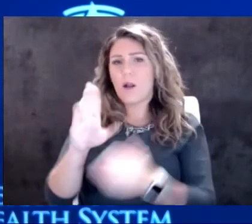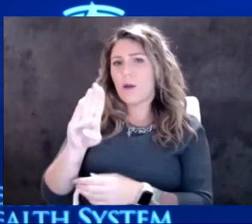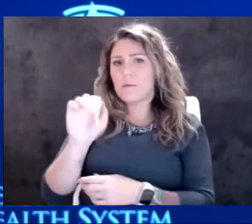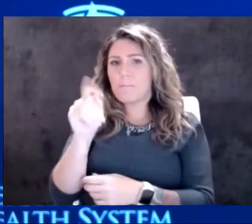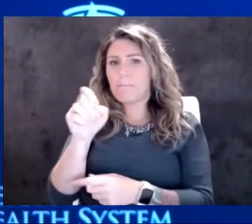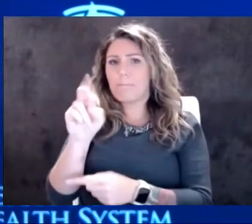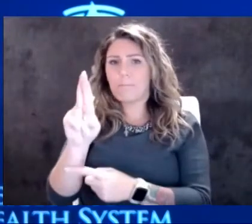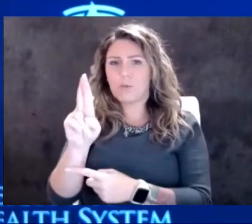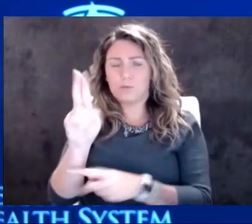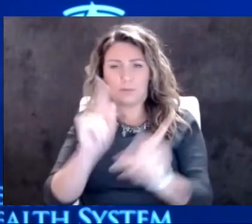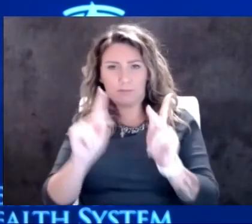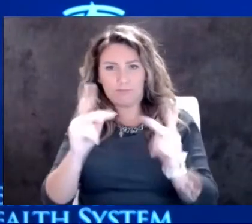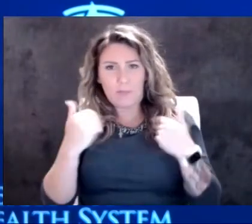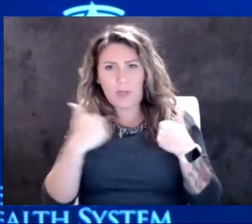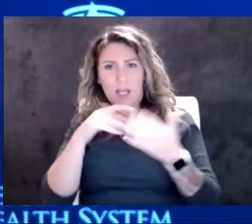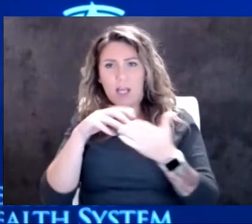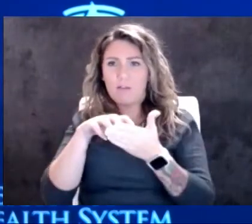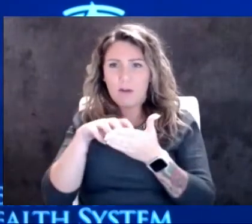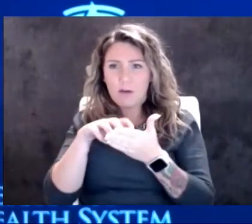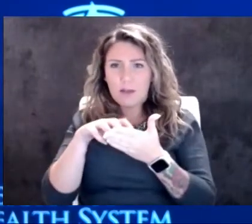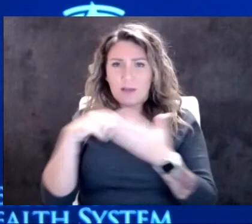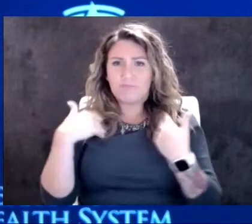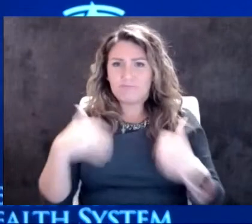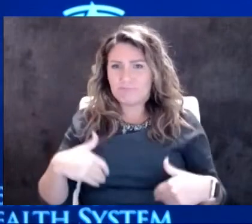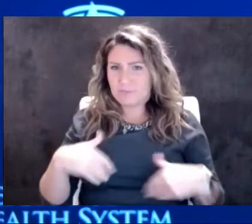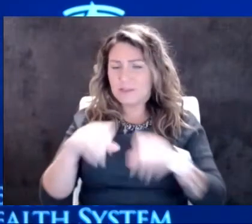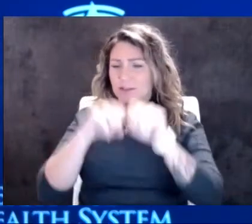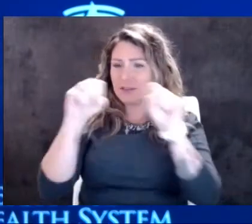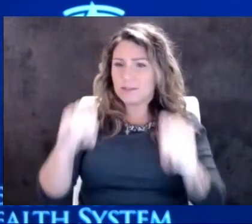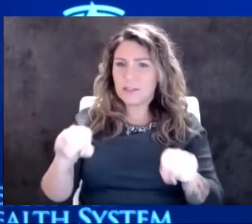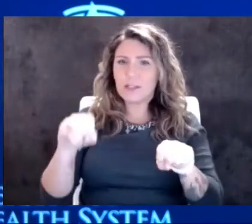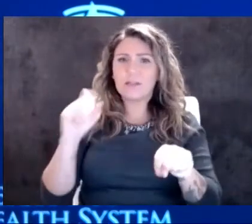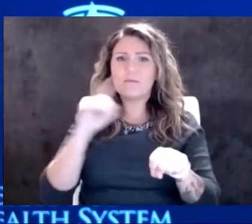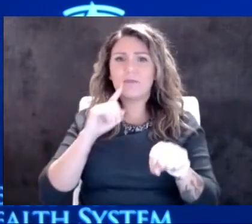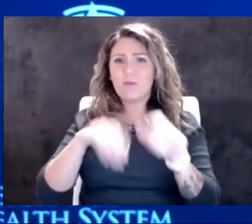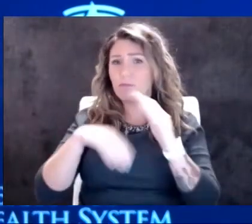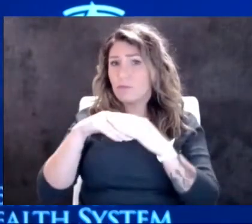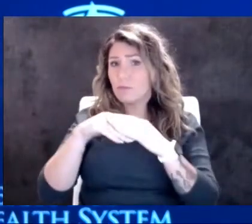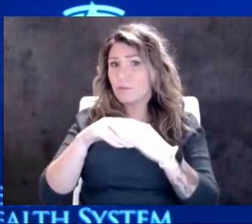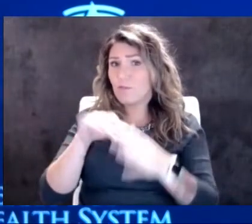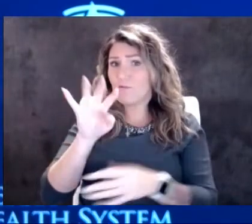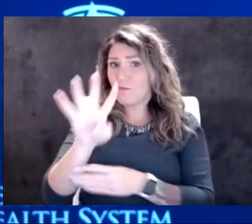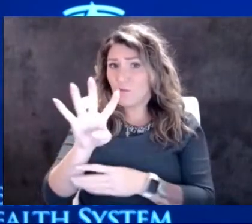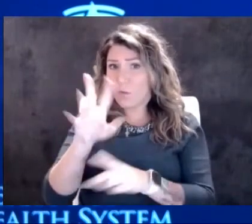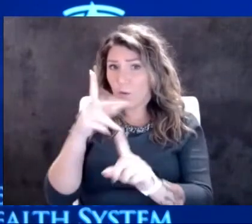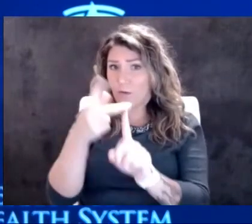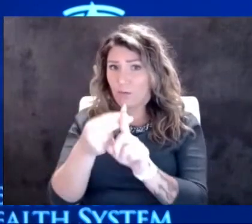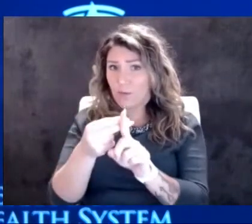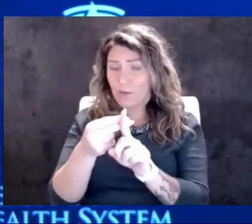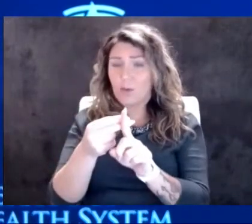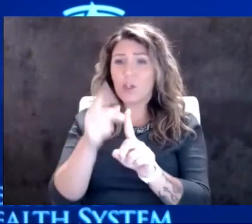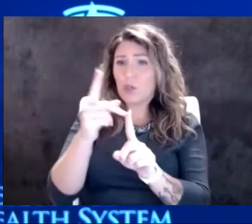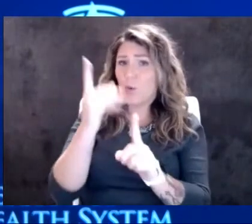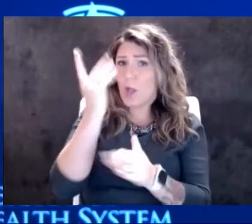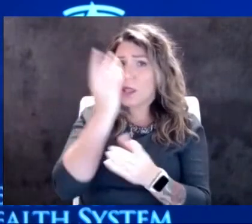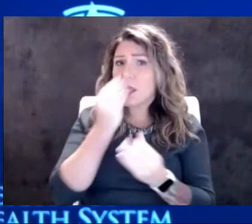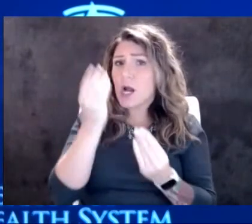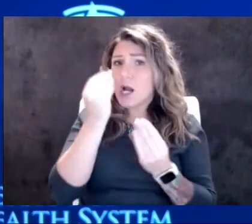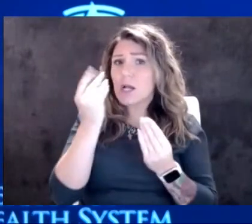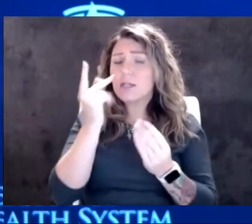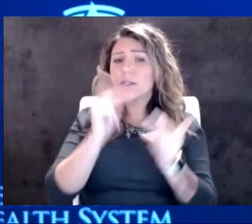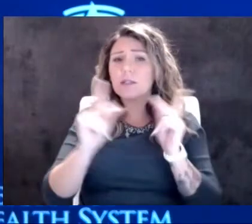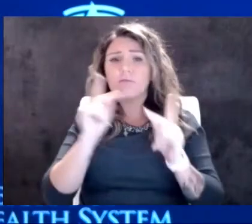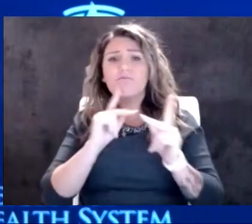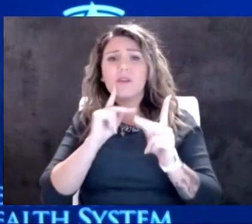with weakened immune systems, which yes, I guess counts up to 4 shots. Yes. Your thoughts on this, and people were calling it